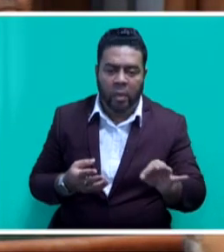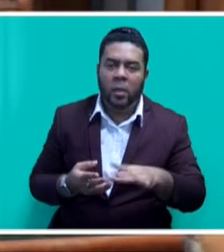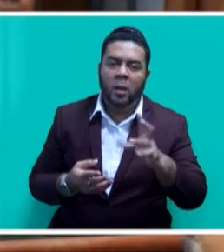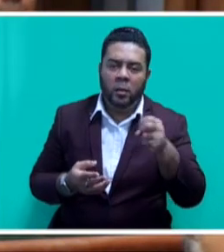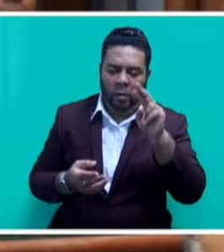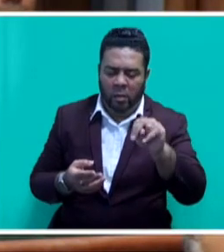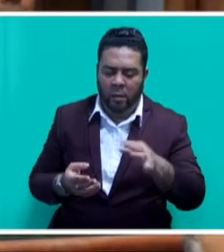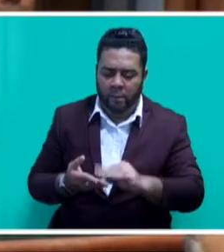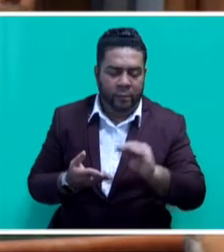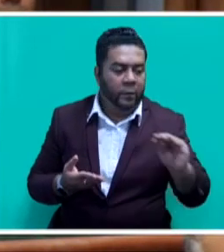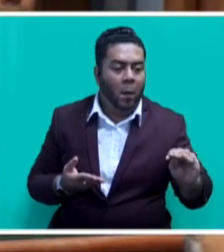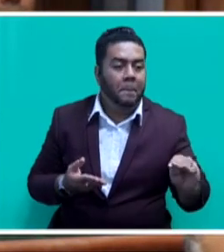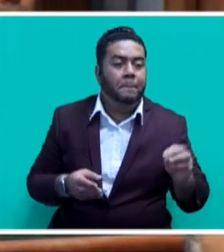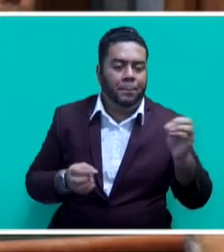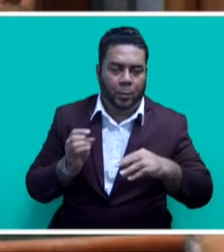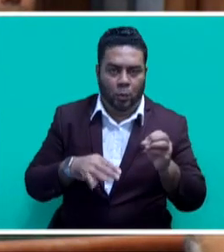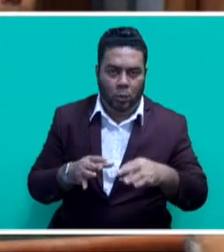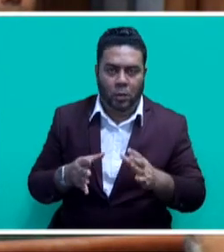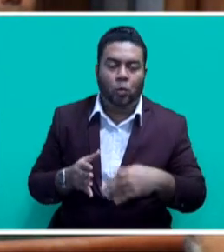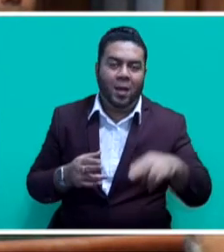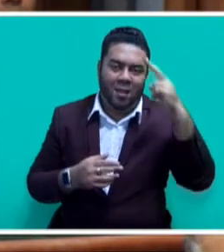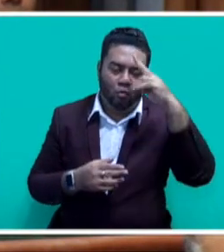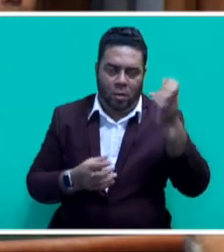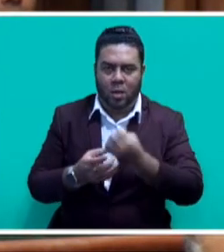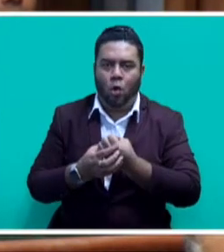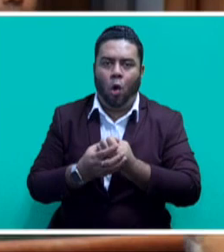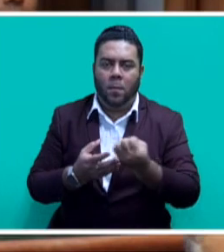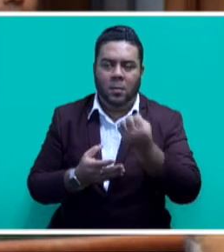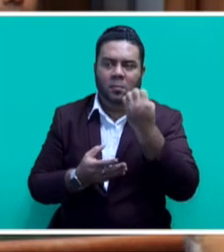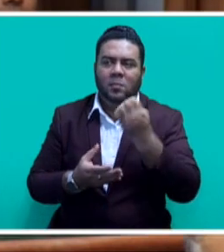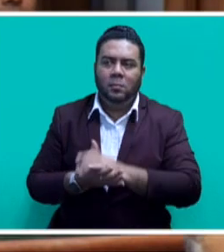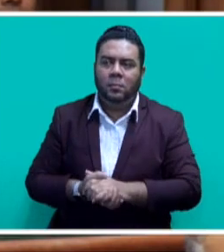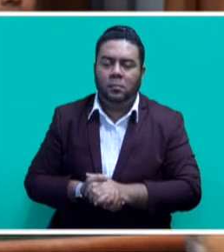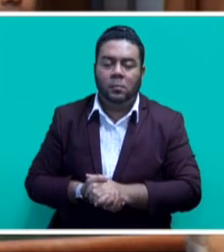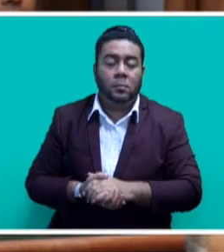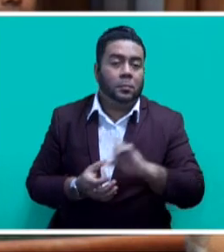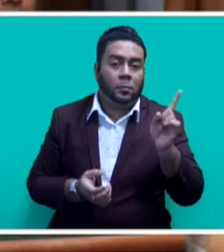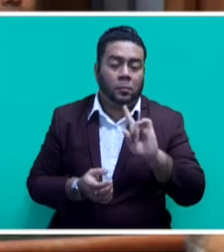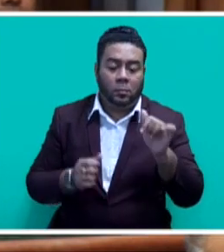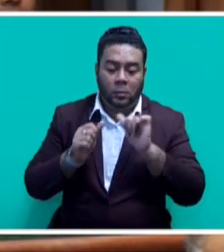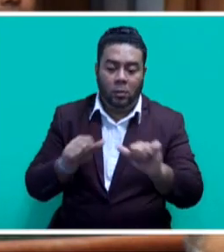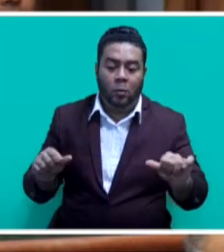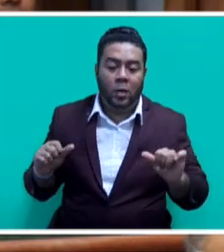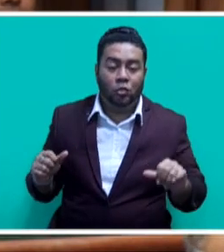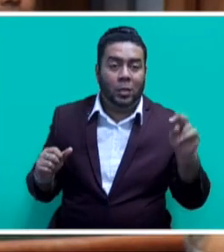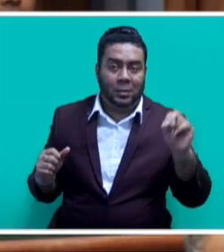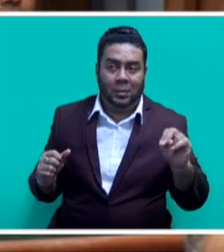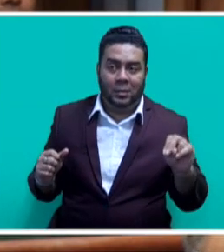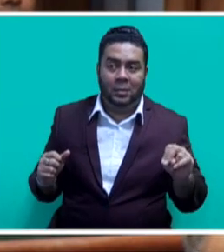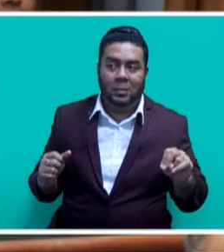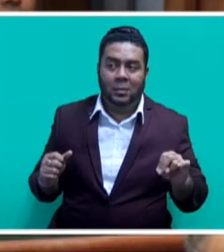sector's contribution to the national economy. What the agriculture sector needs